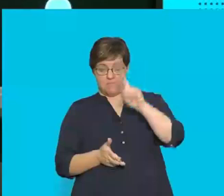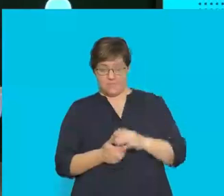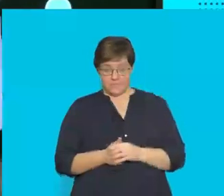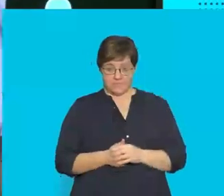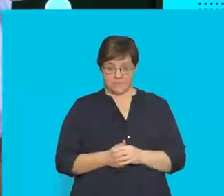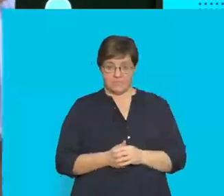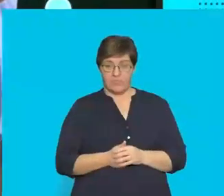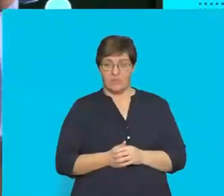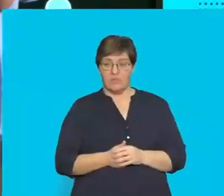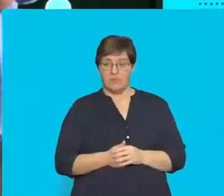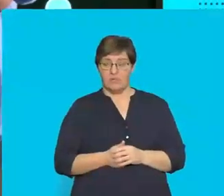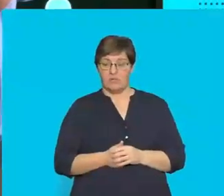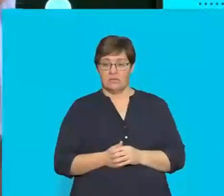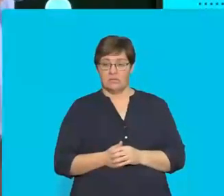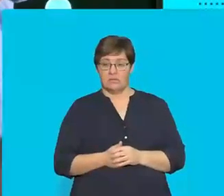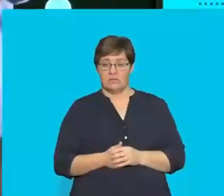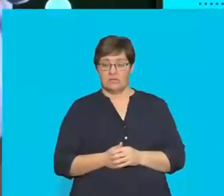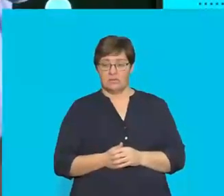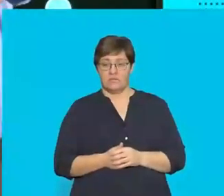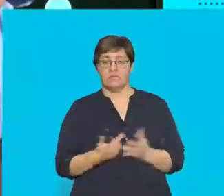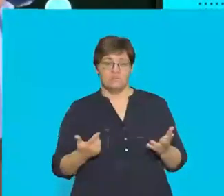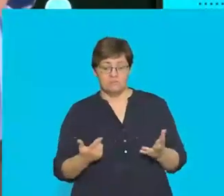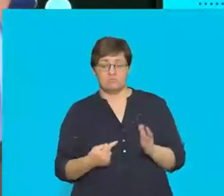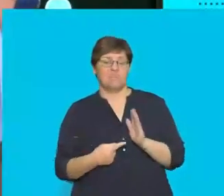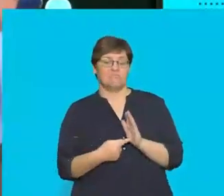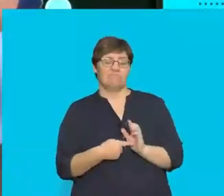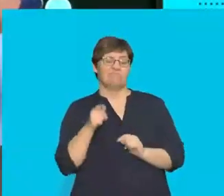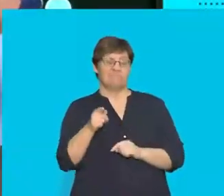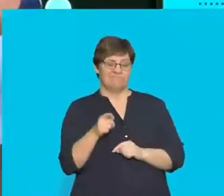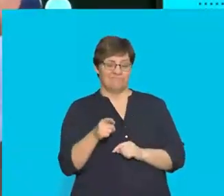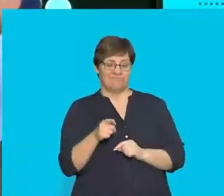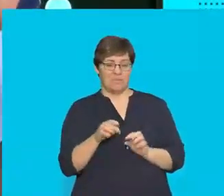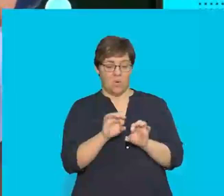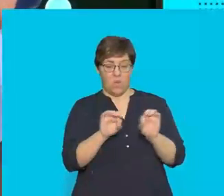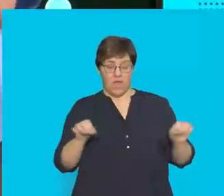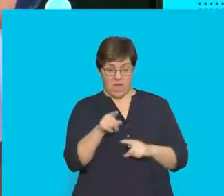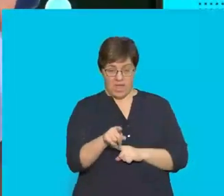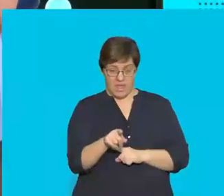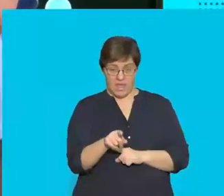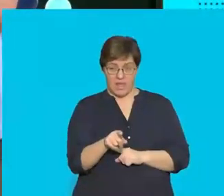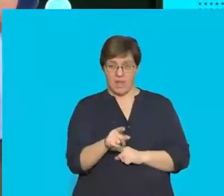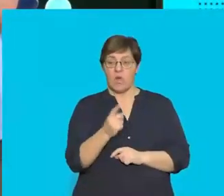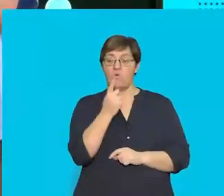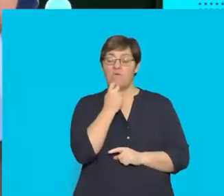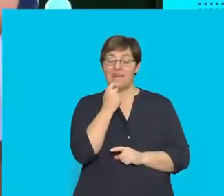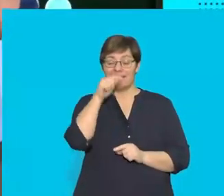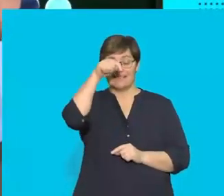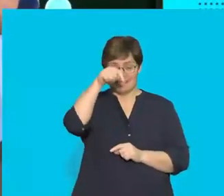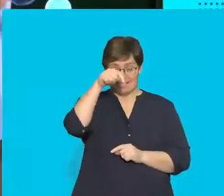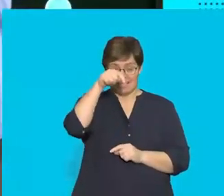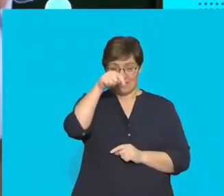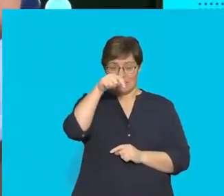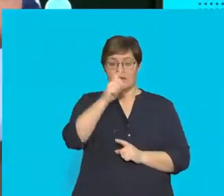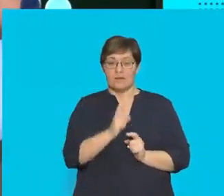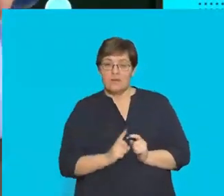we've got this, pretend for a minute that this is a conducting wire, and the red end is the direction in which